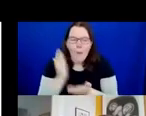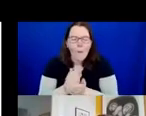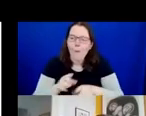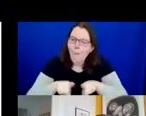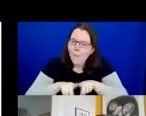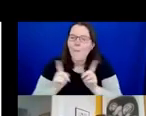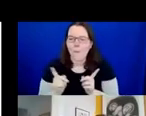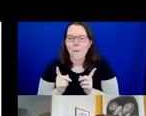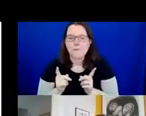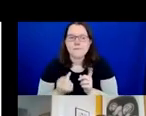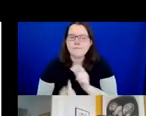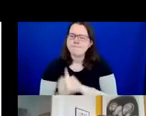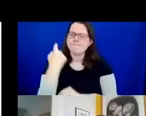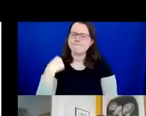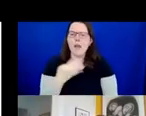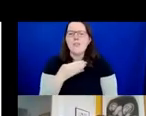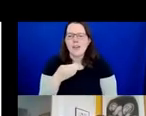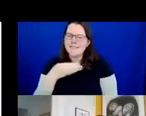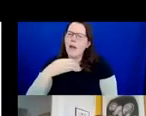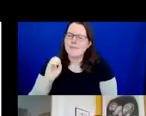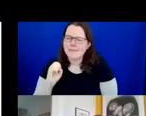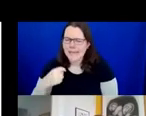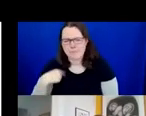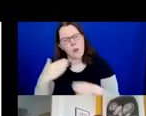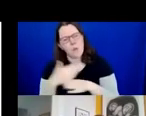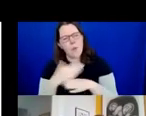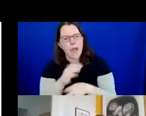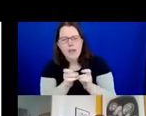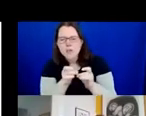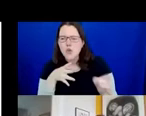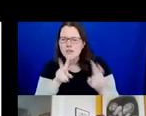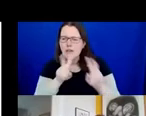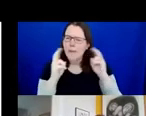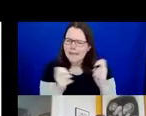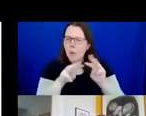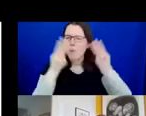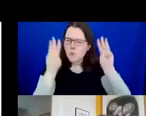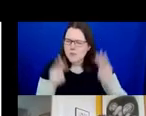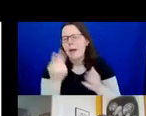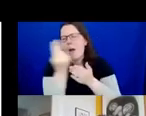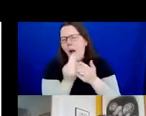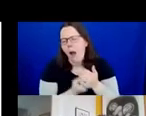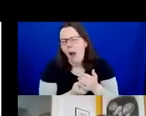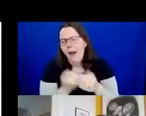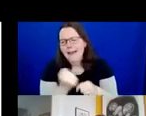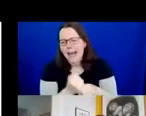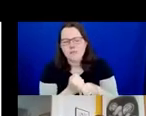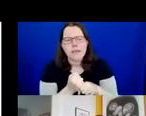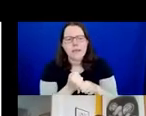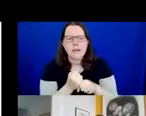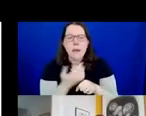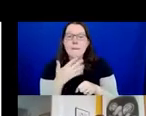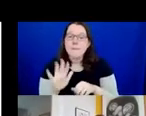Back in the mid-1990s, when I was working at Nottingham Castle Museum and Art Gallery, we set up the UK's